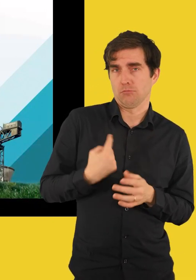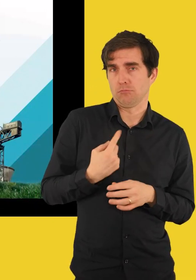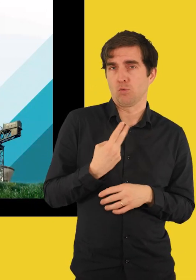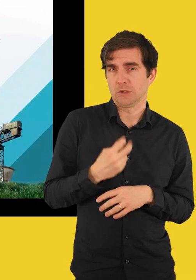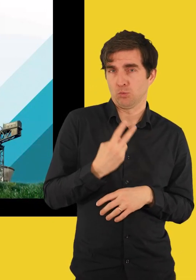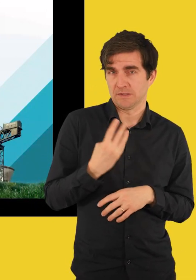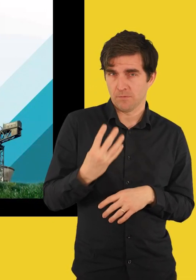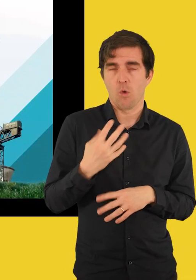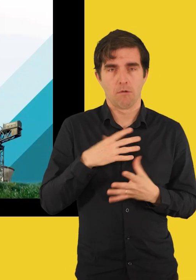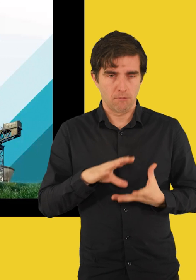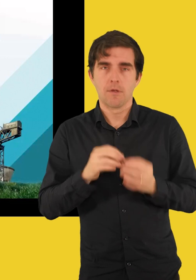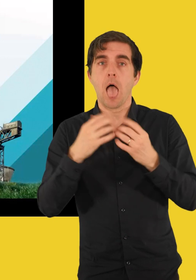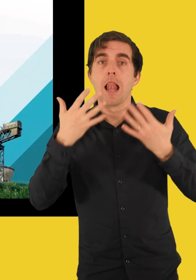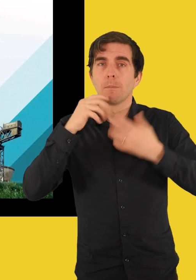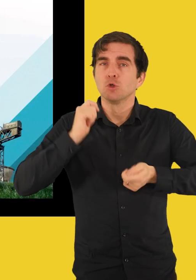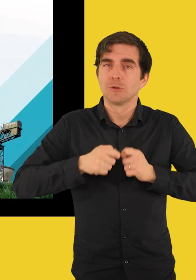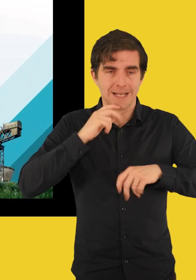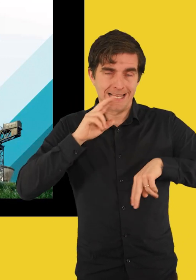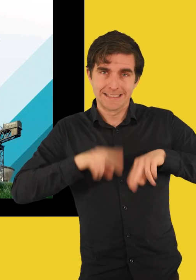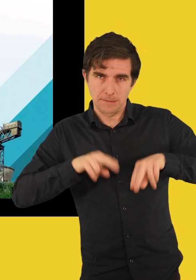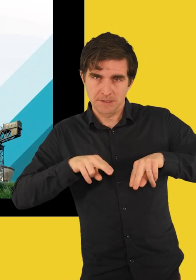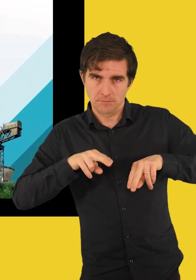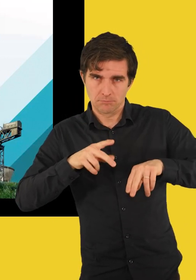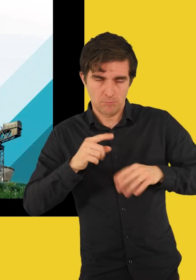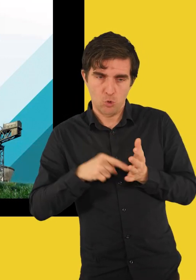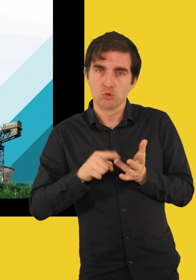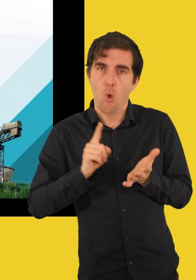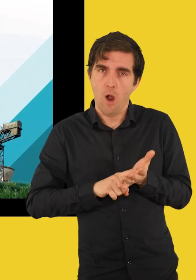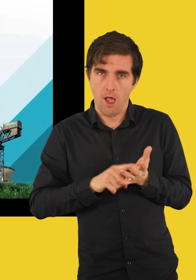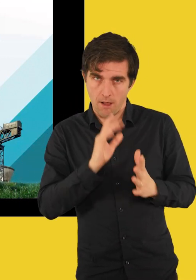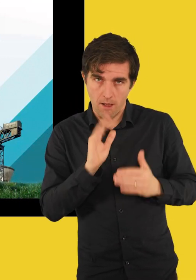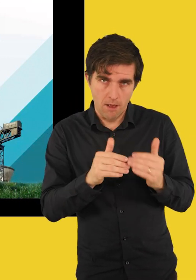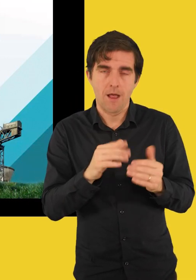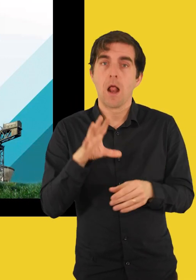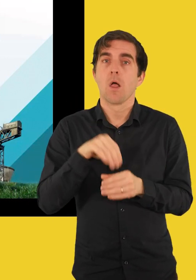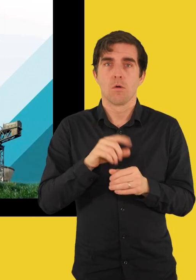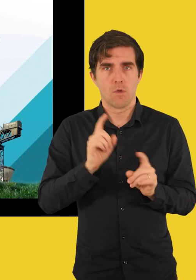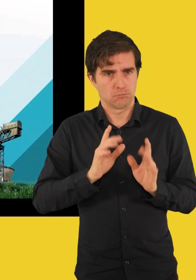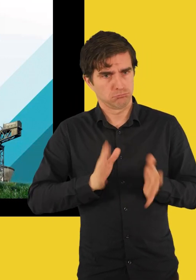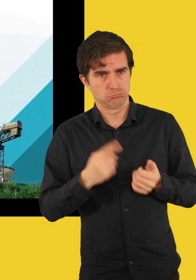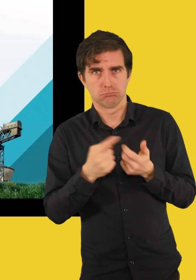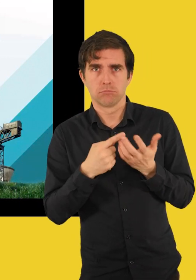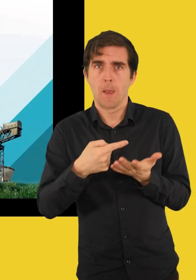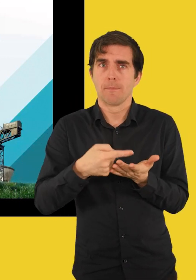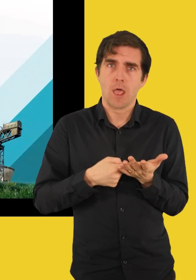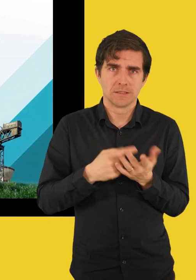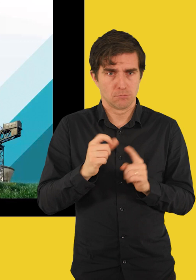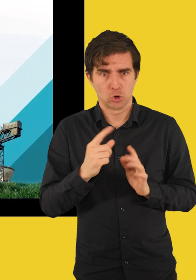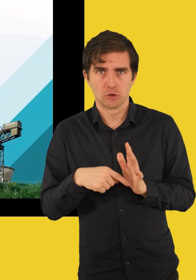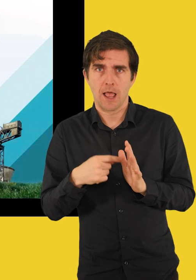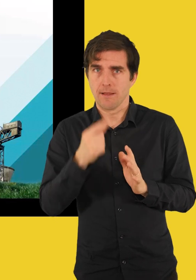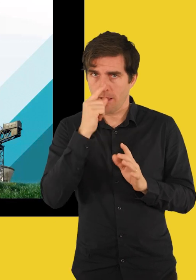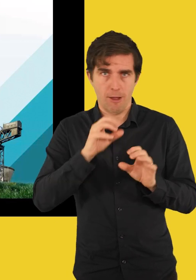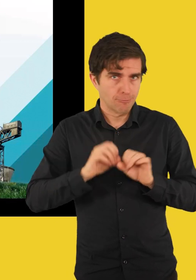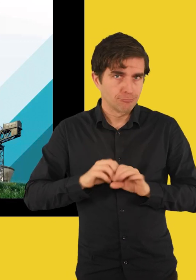early 2024, we created our climate change impact assessment tool. And it included a requirement for policies and projects to be